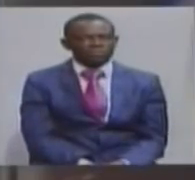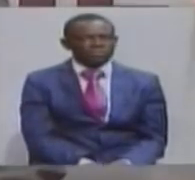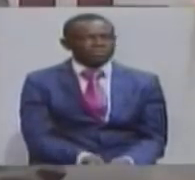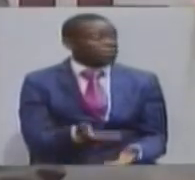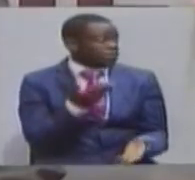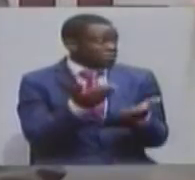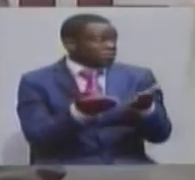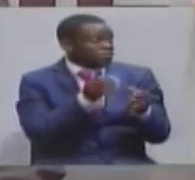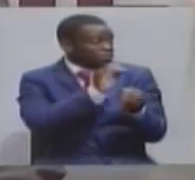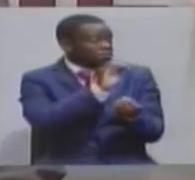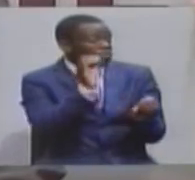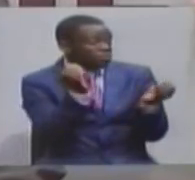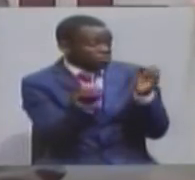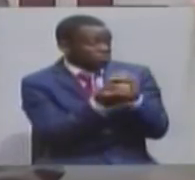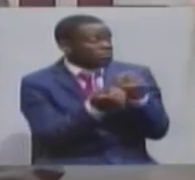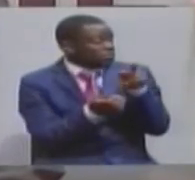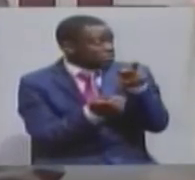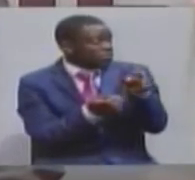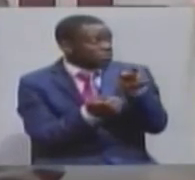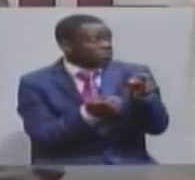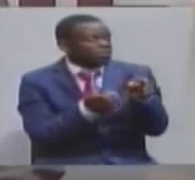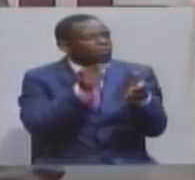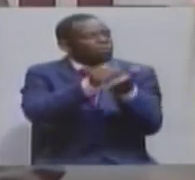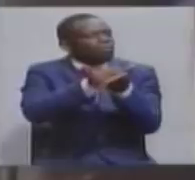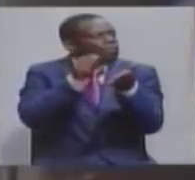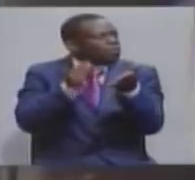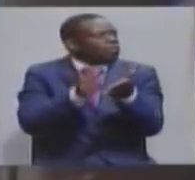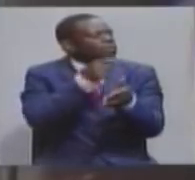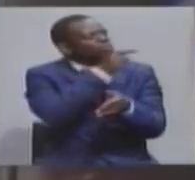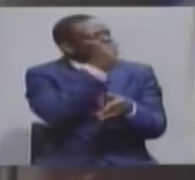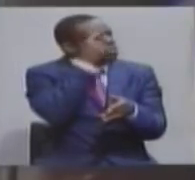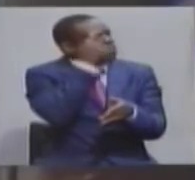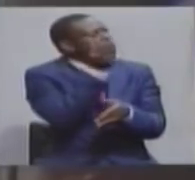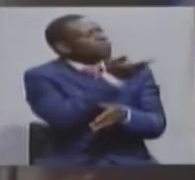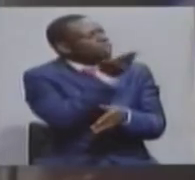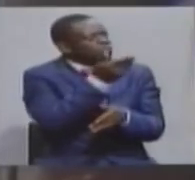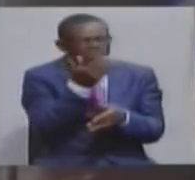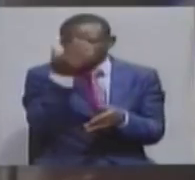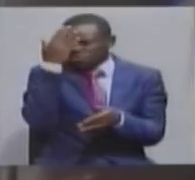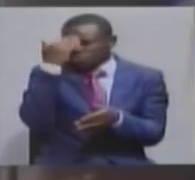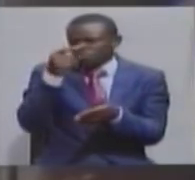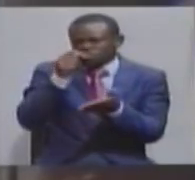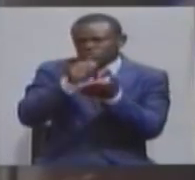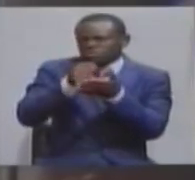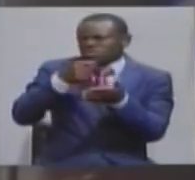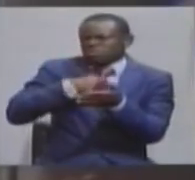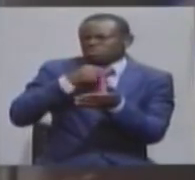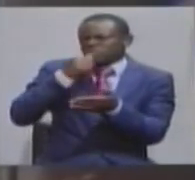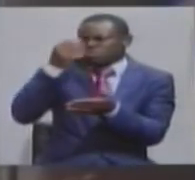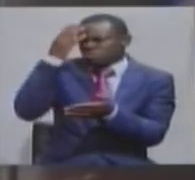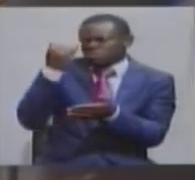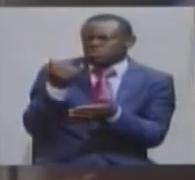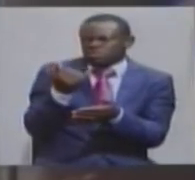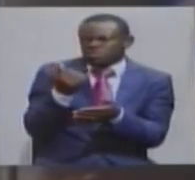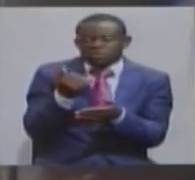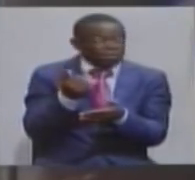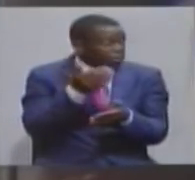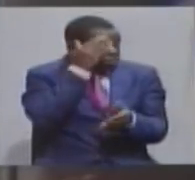For what reason would they probably know you're going to go to the table, discuss, agree, and reject to implement whatever will be discussed. Simply ignore